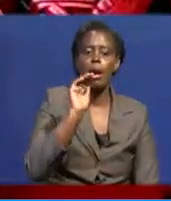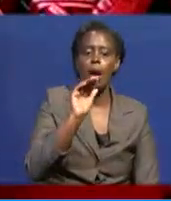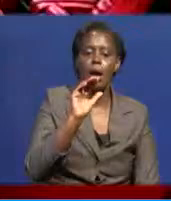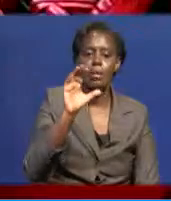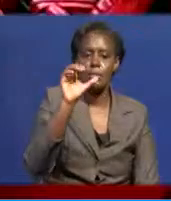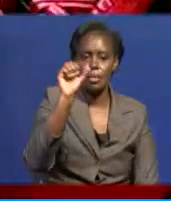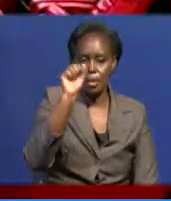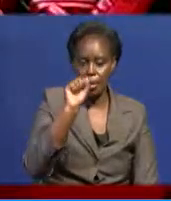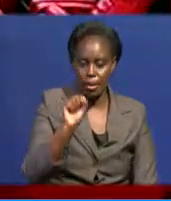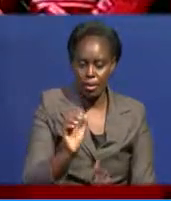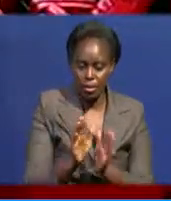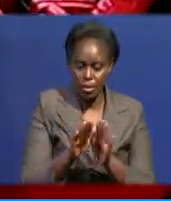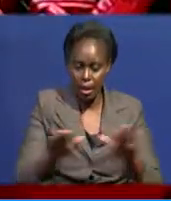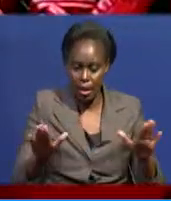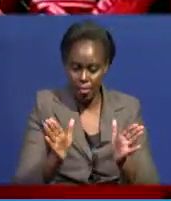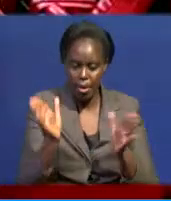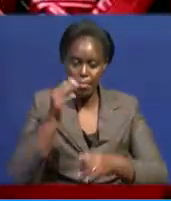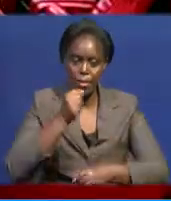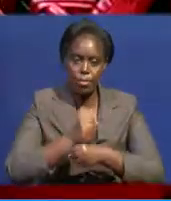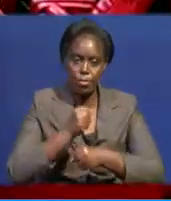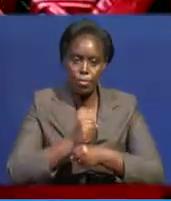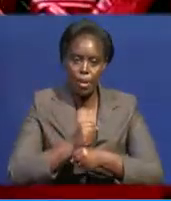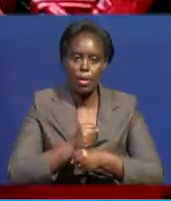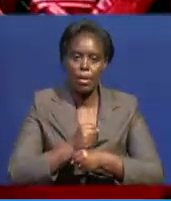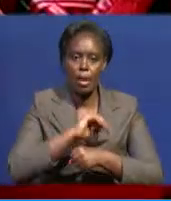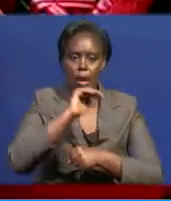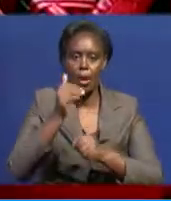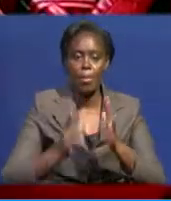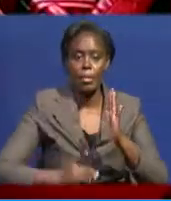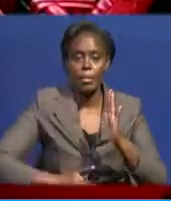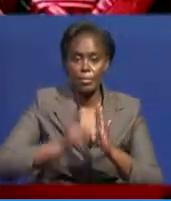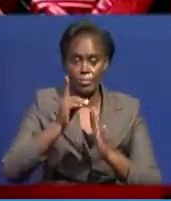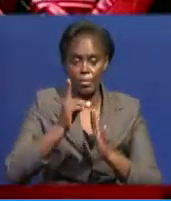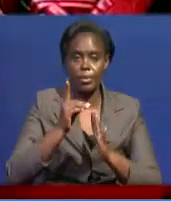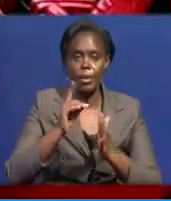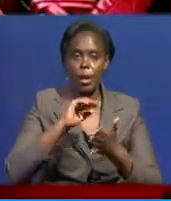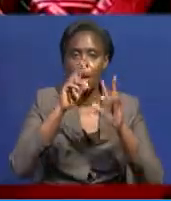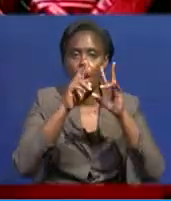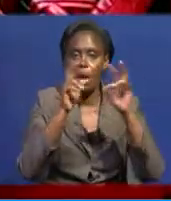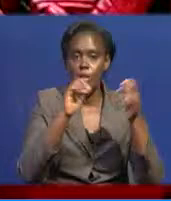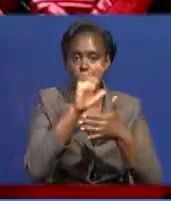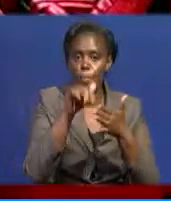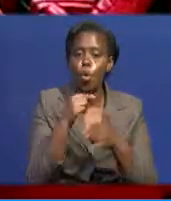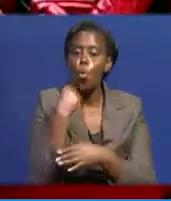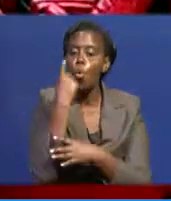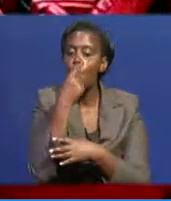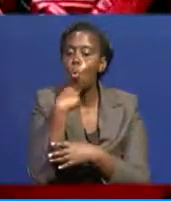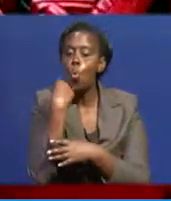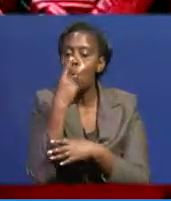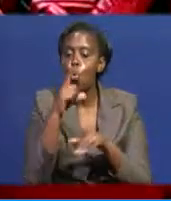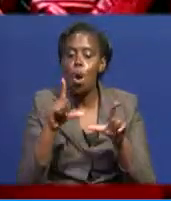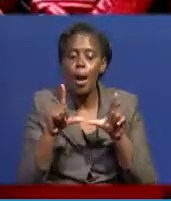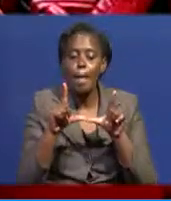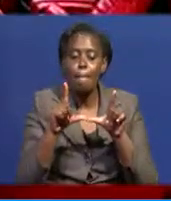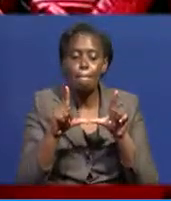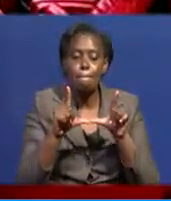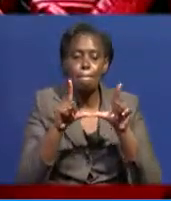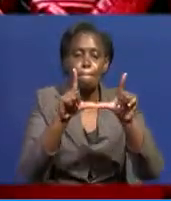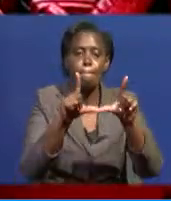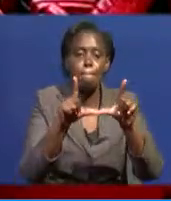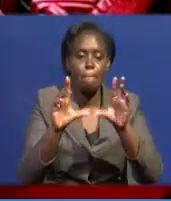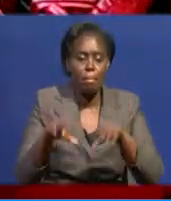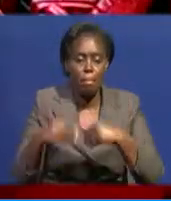Lands, Public Works, Housing and Urban Development on the issue of who holds the title deed for the parcel of